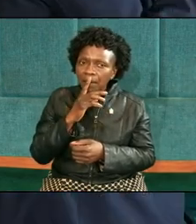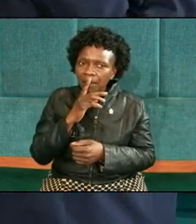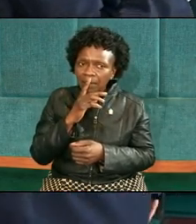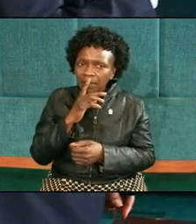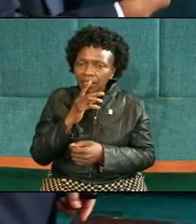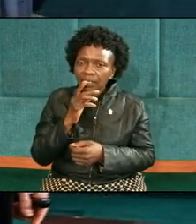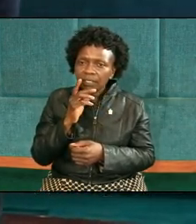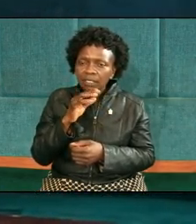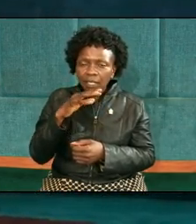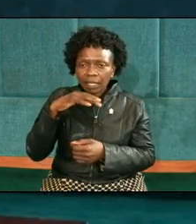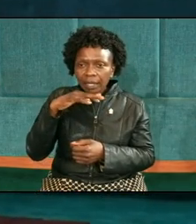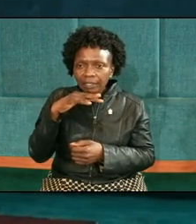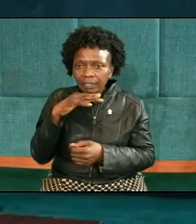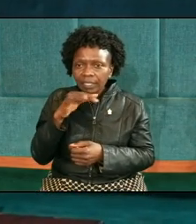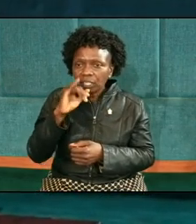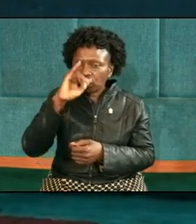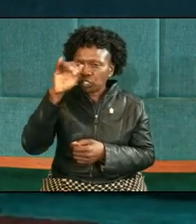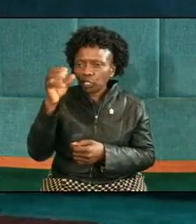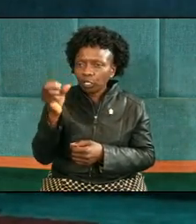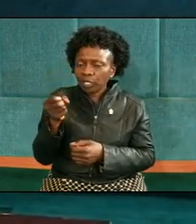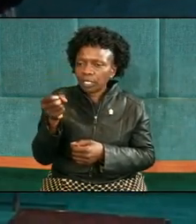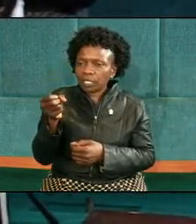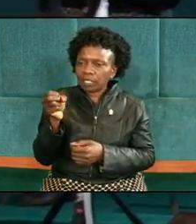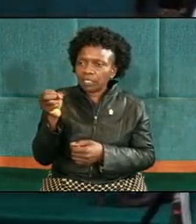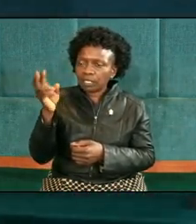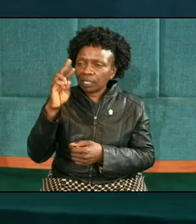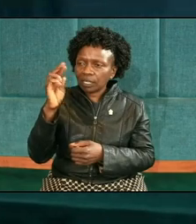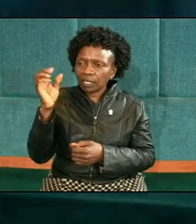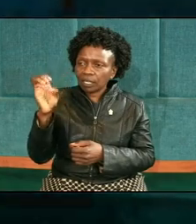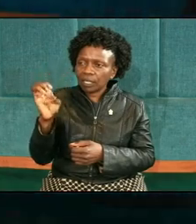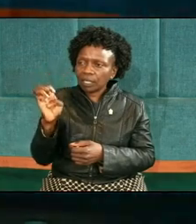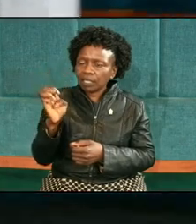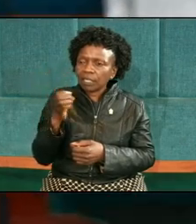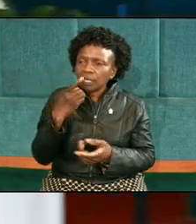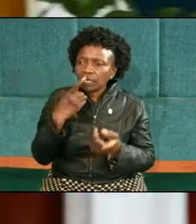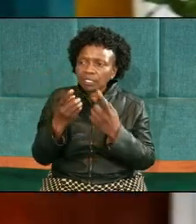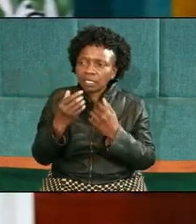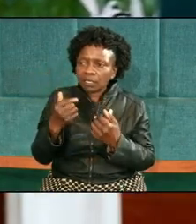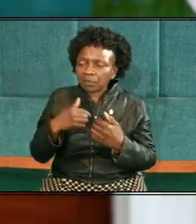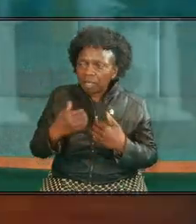My mouth is filthy. Jeremiah, no, Lord, I am too young.